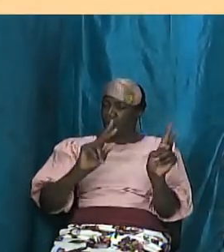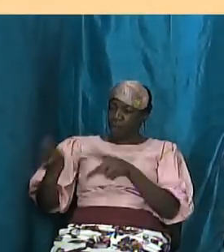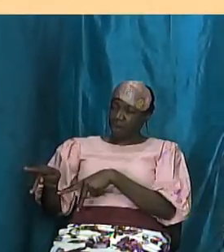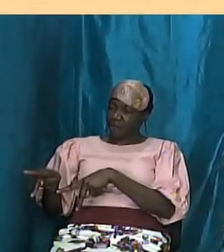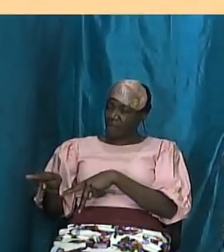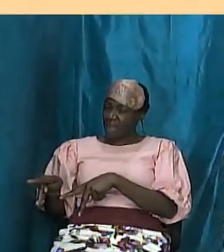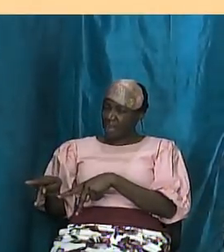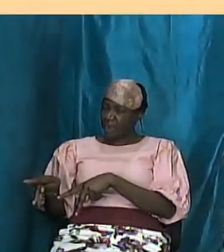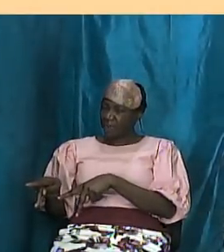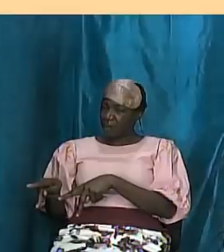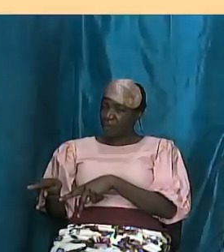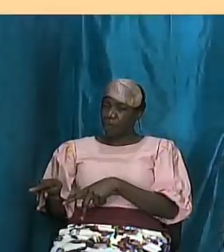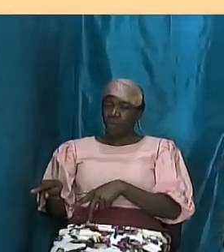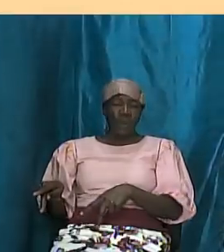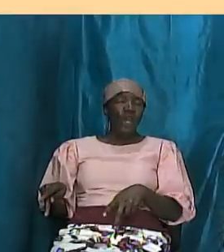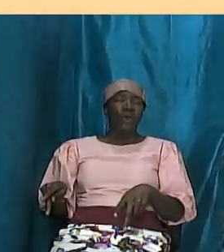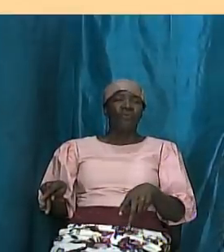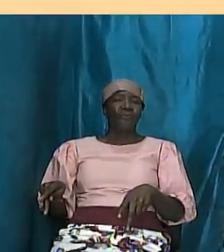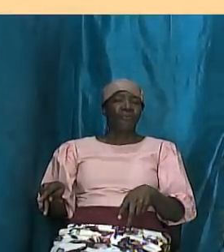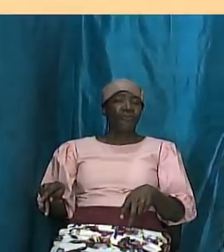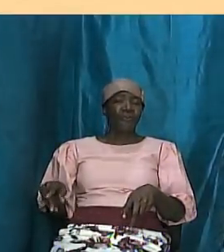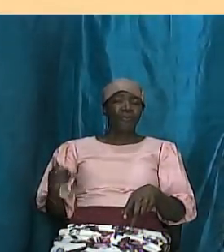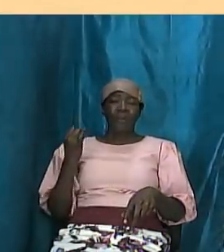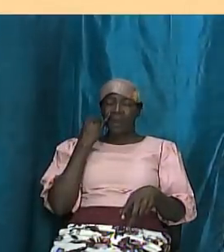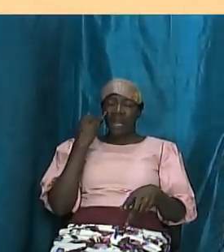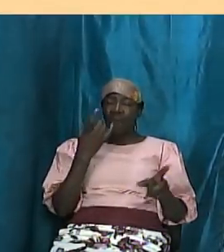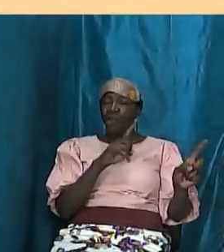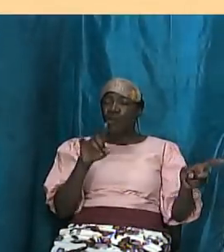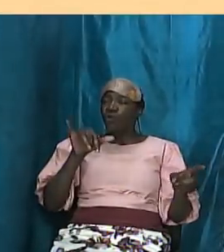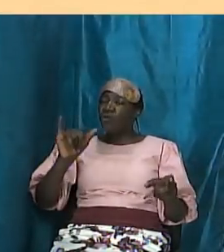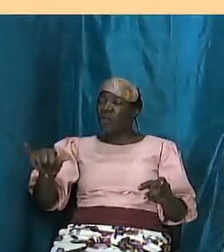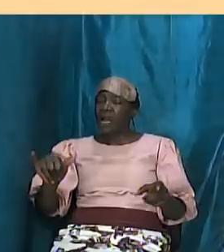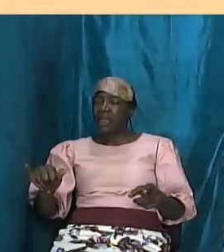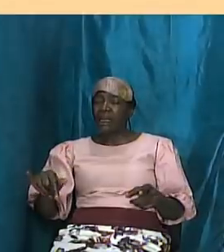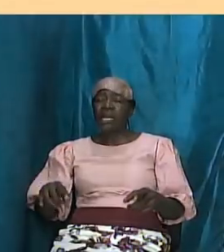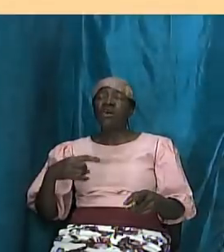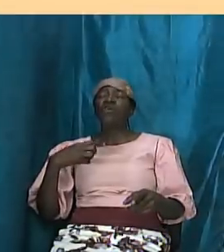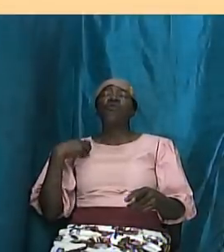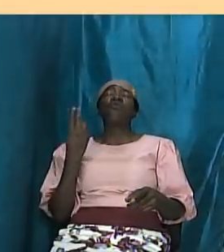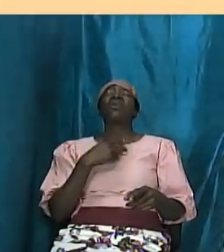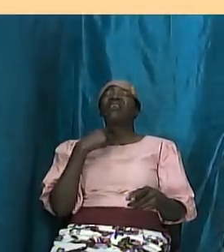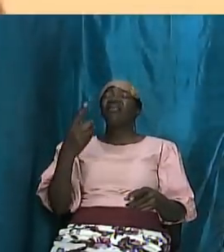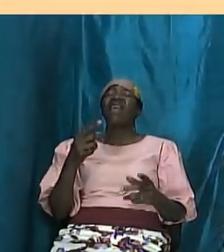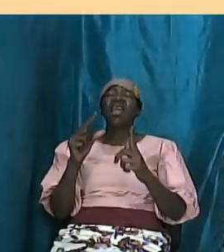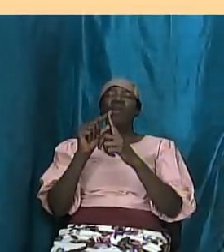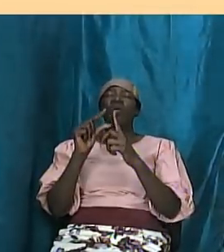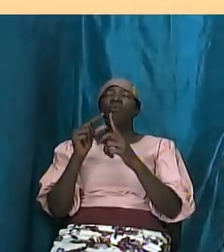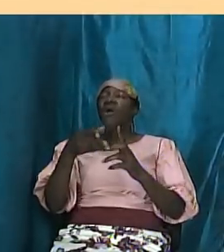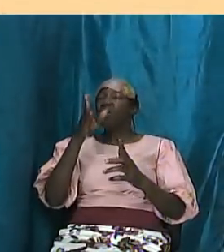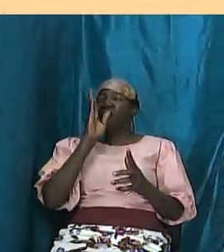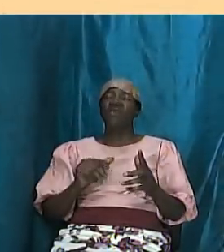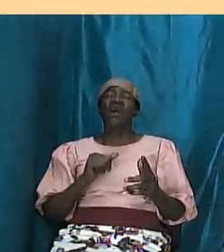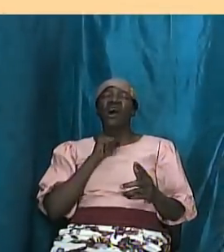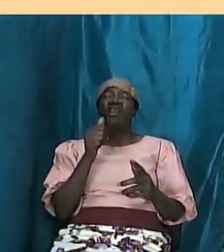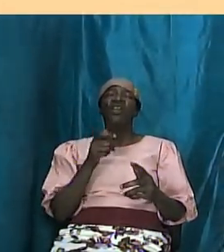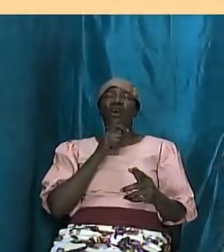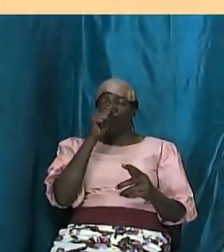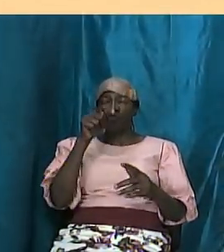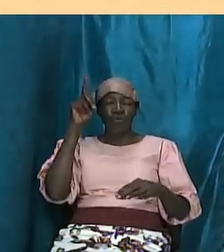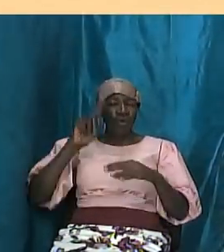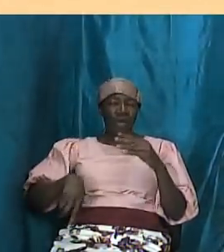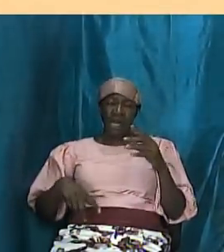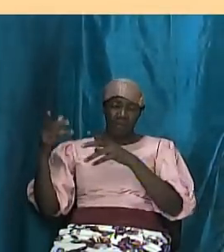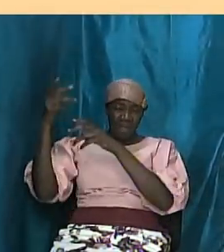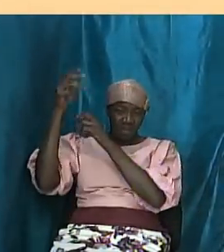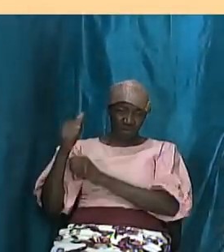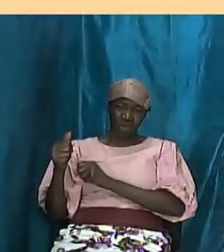you do that, if we do that, we are declaring that the Word of God is not true and cannot be trusted